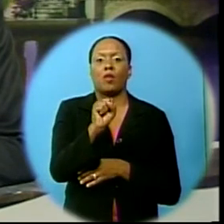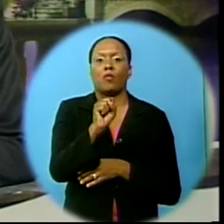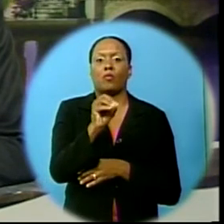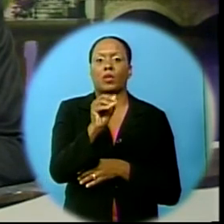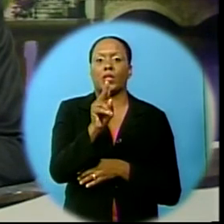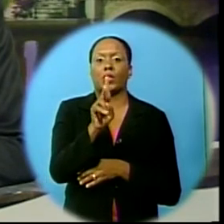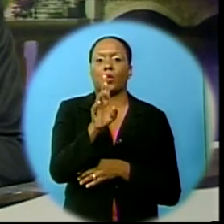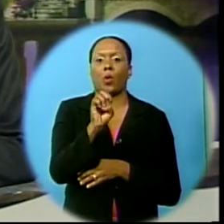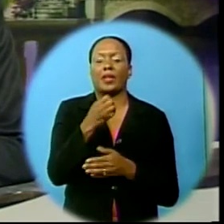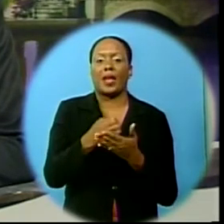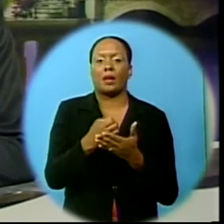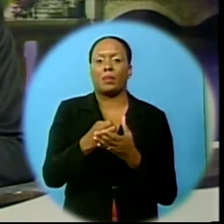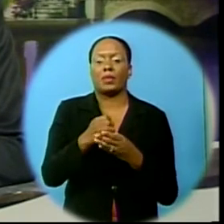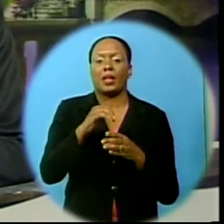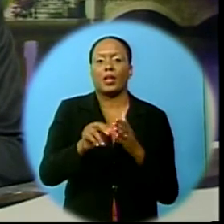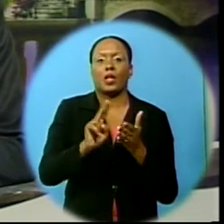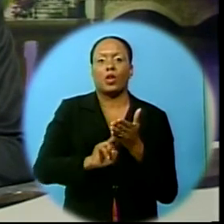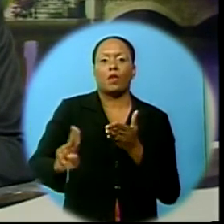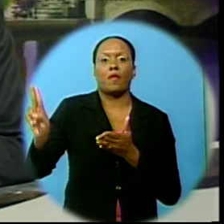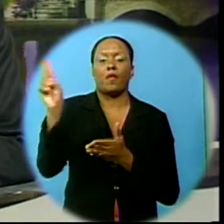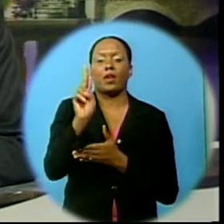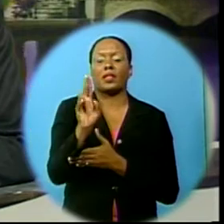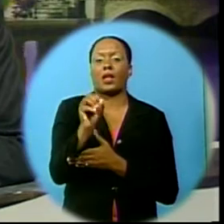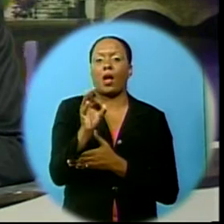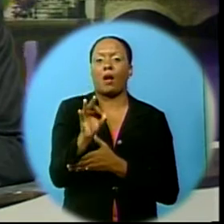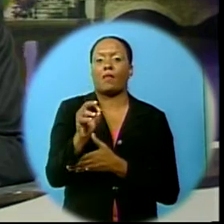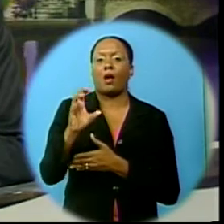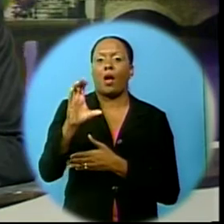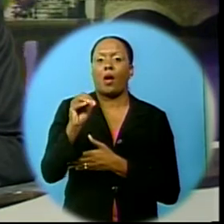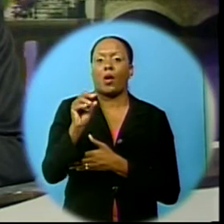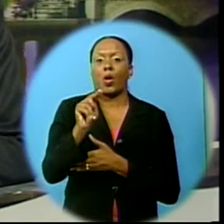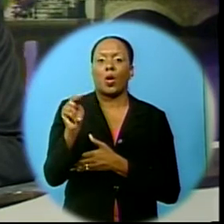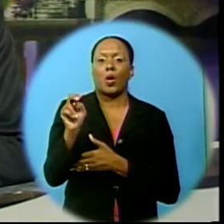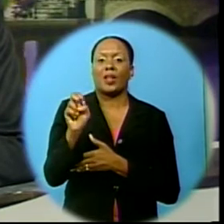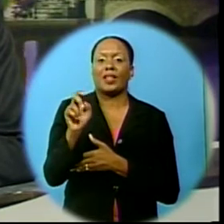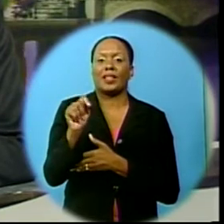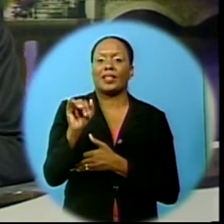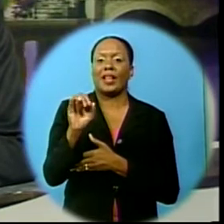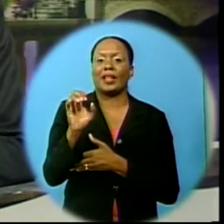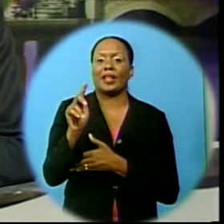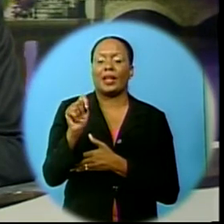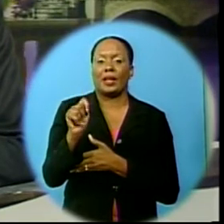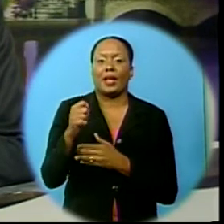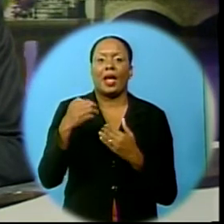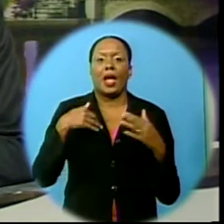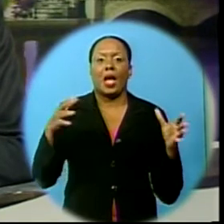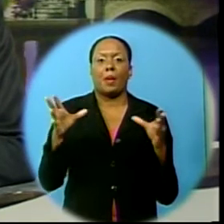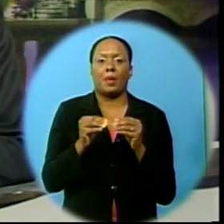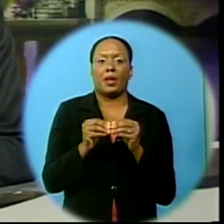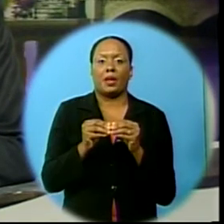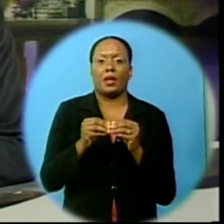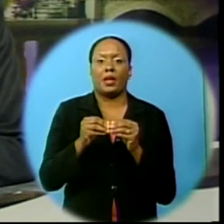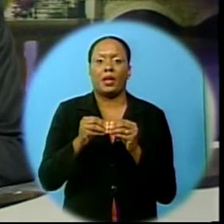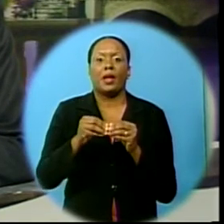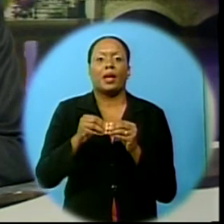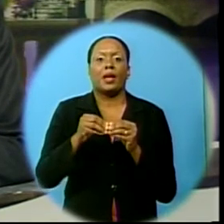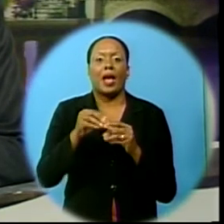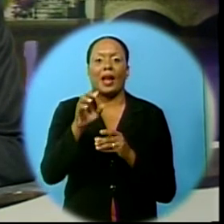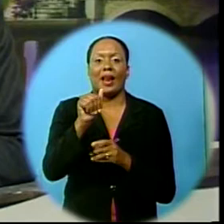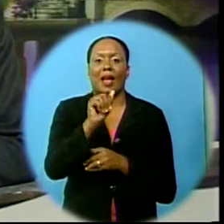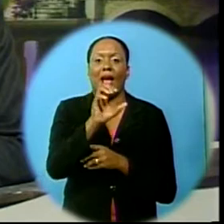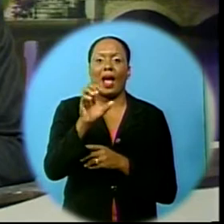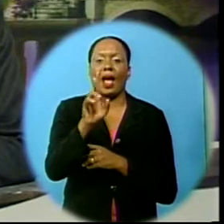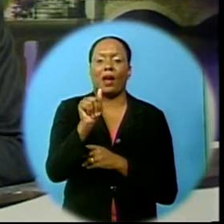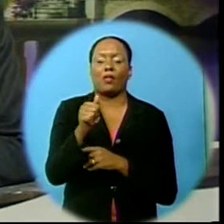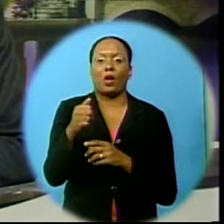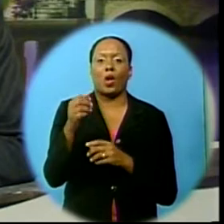of Connecticut. He gave the feature address at the opening of the 67th Annual Gulf and Caribbean Fisheries Institute at the Accra Beach Hotel. The